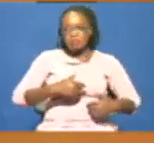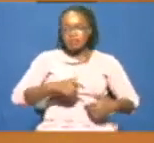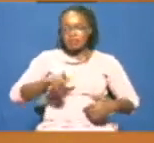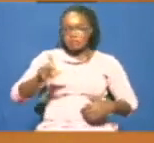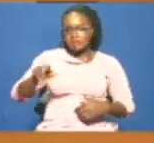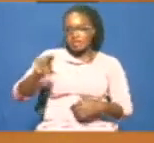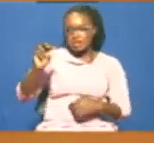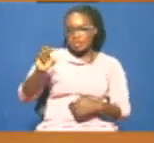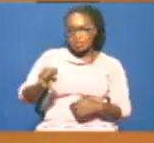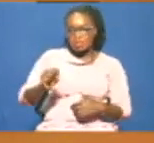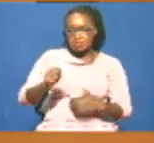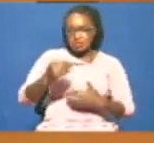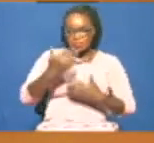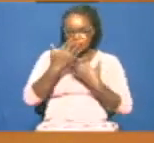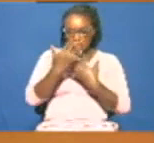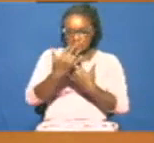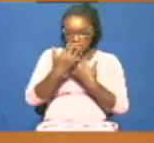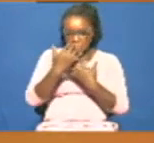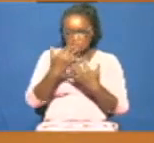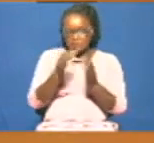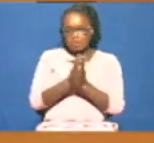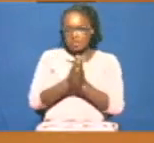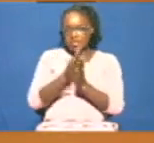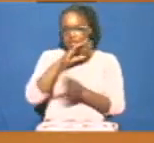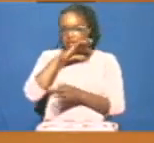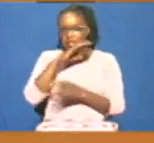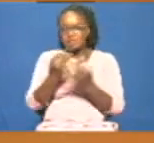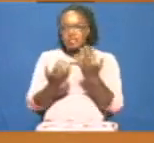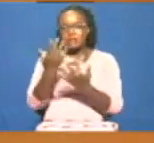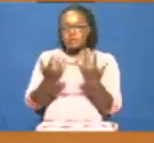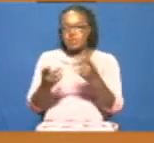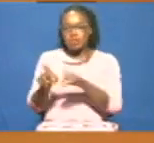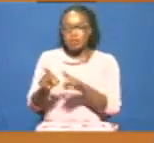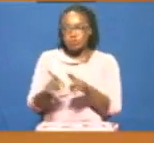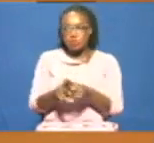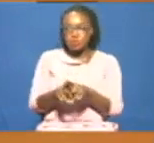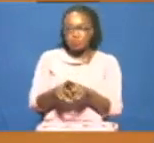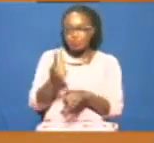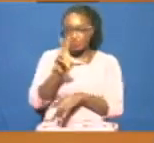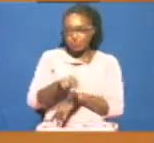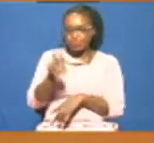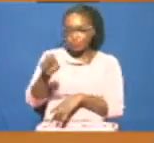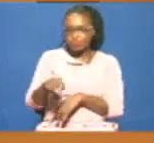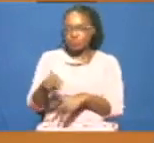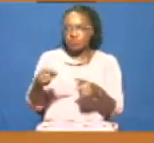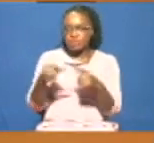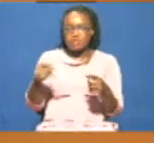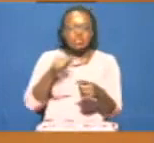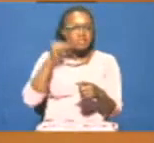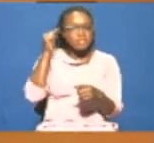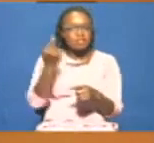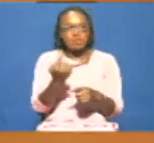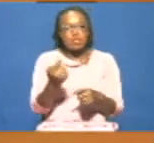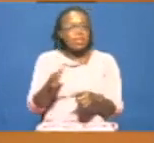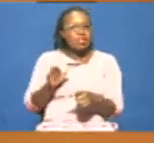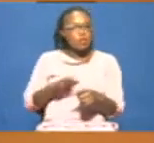inhaling these. And let's not forget, it's also a bit biased and against one gender. It is the women